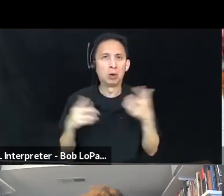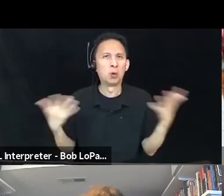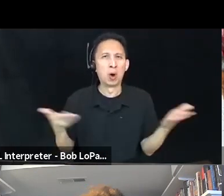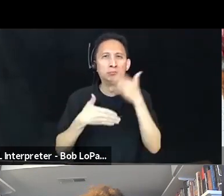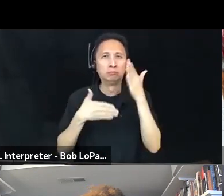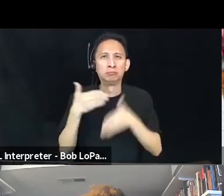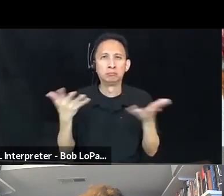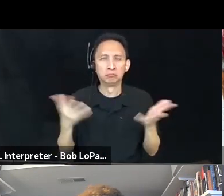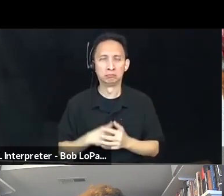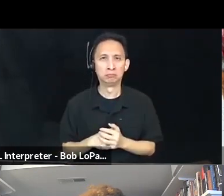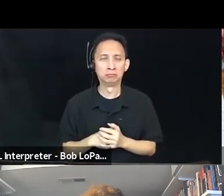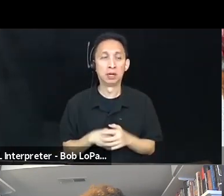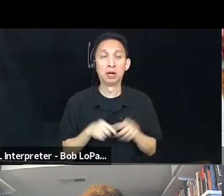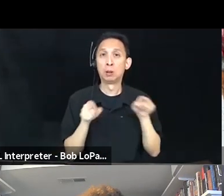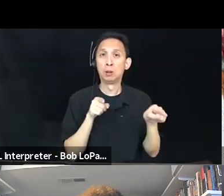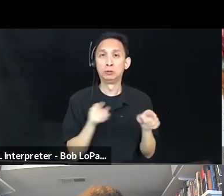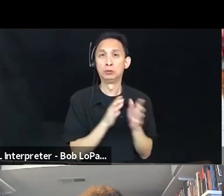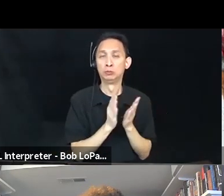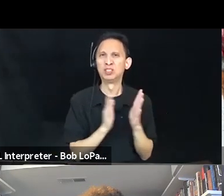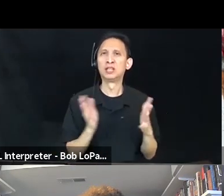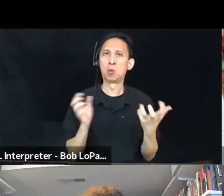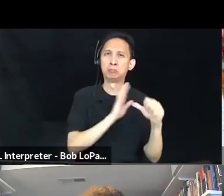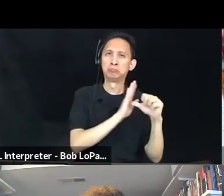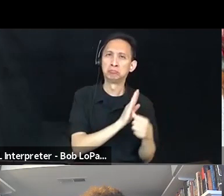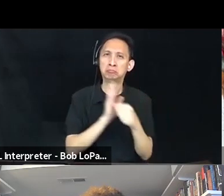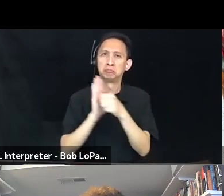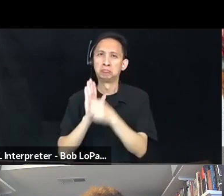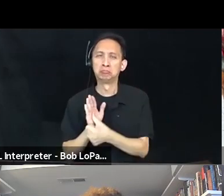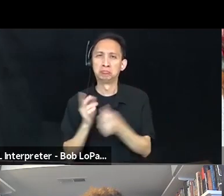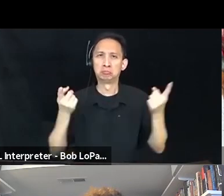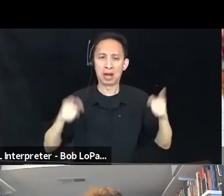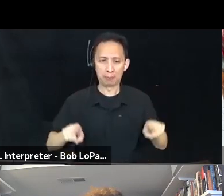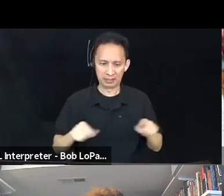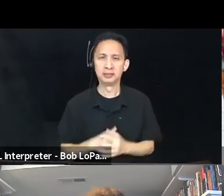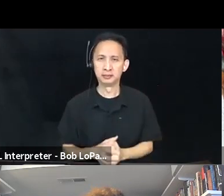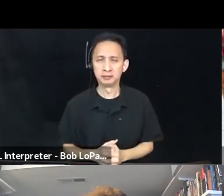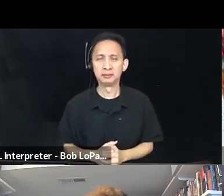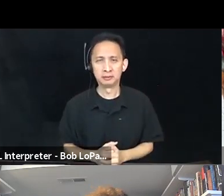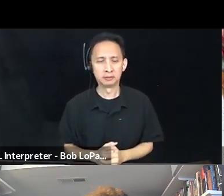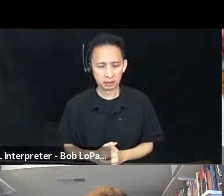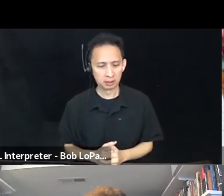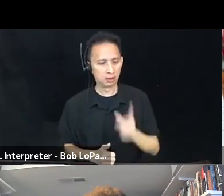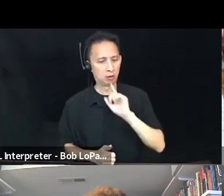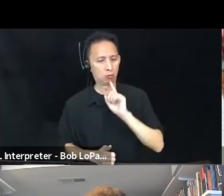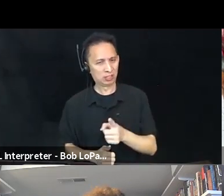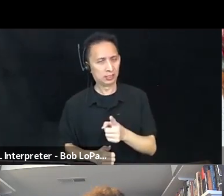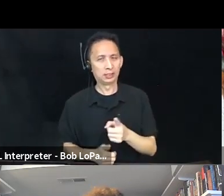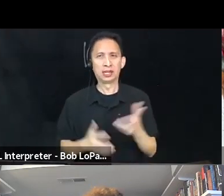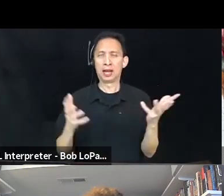books that I think might be productive for our moment. And I think it's particularly what they draw our attention to is the ways in